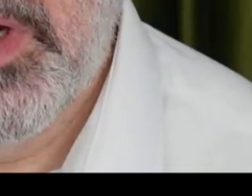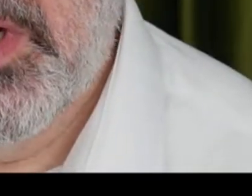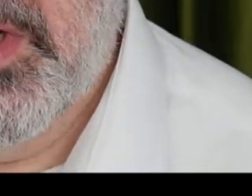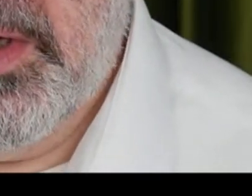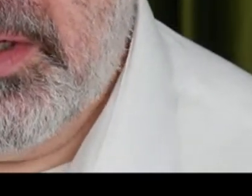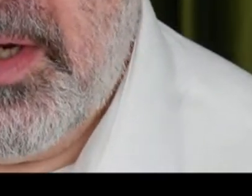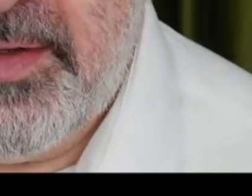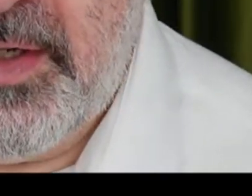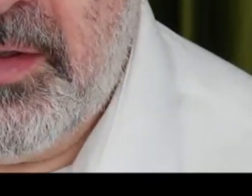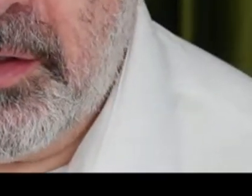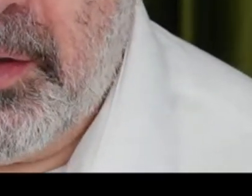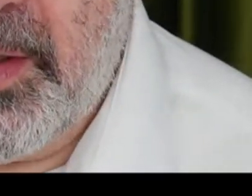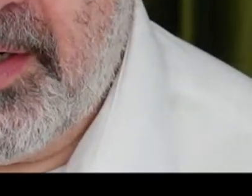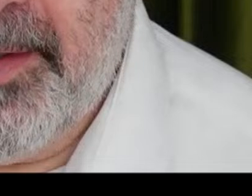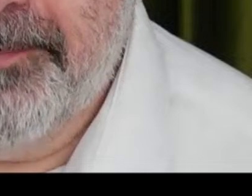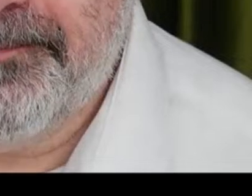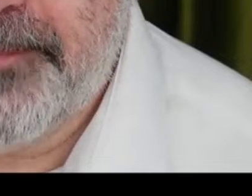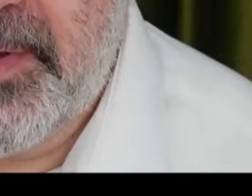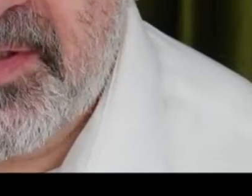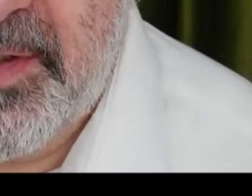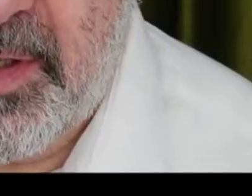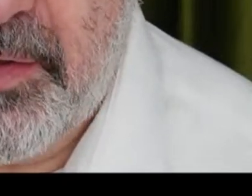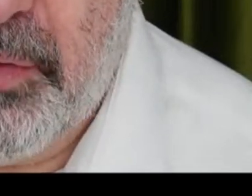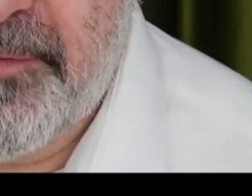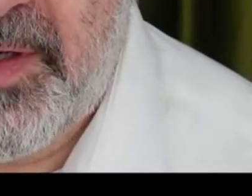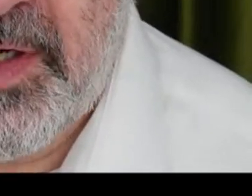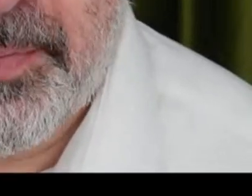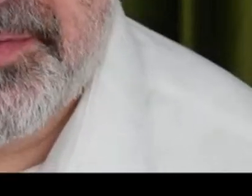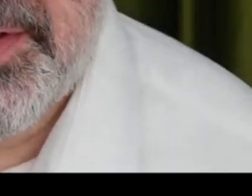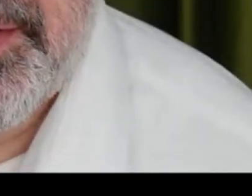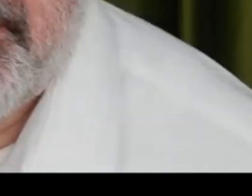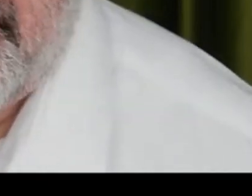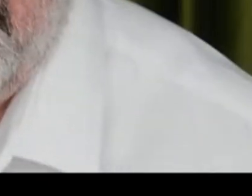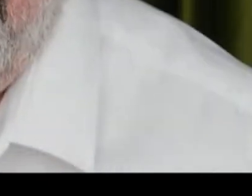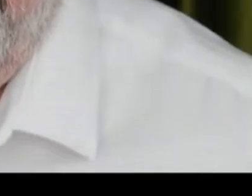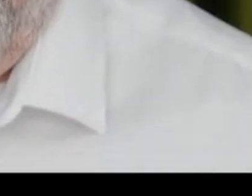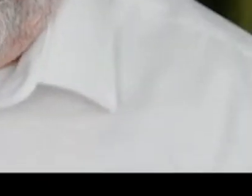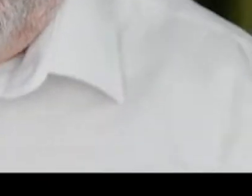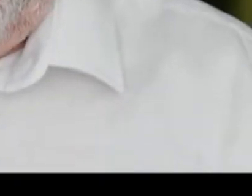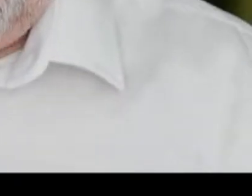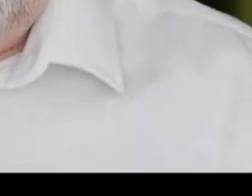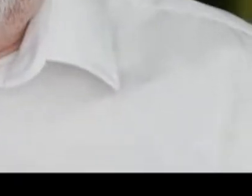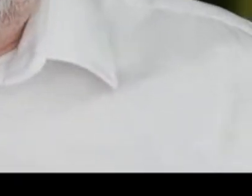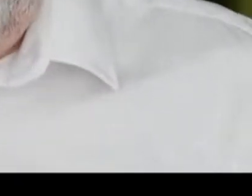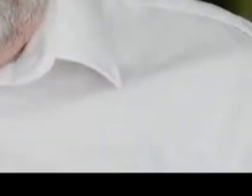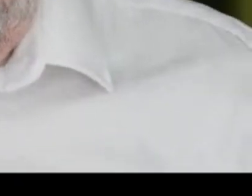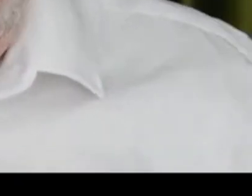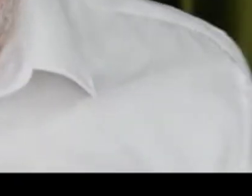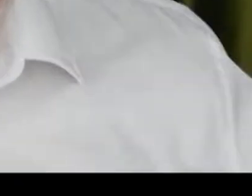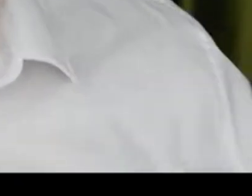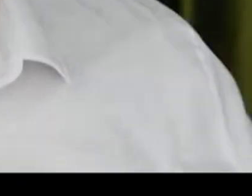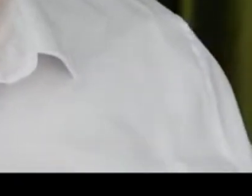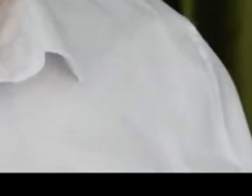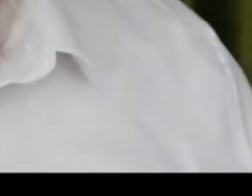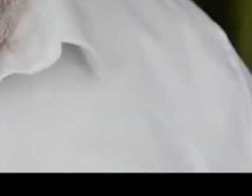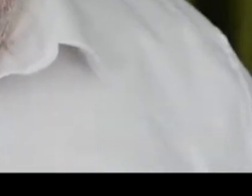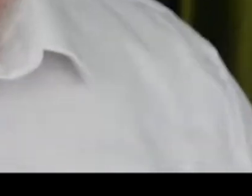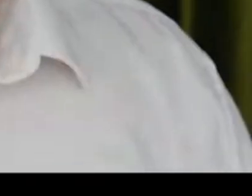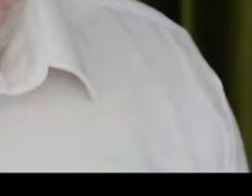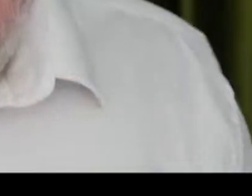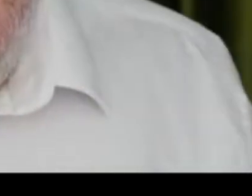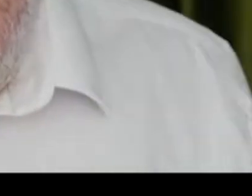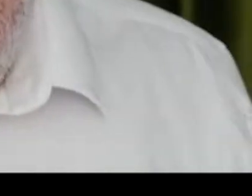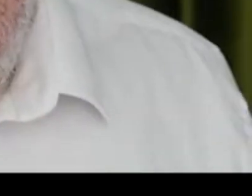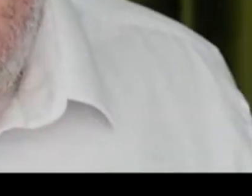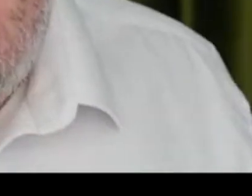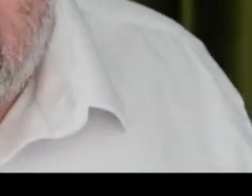Yeah. Yeah, there you go. I don't know how you're all feeling about this. I mean, did you all enjoy it? Okay, here's the